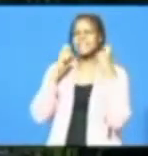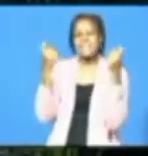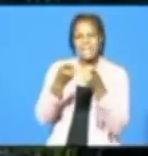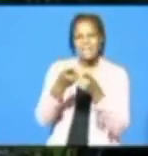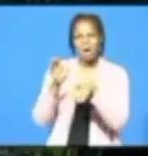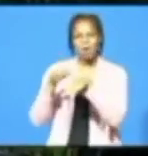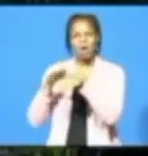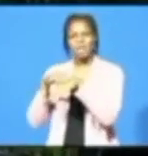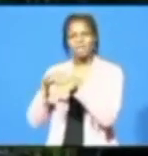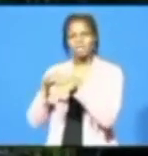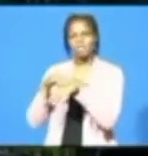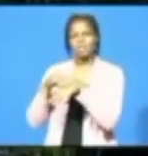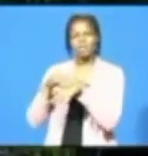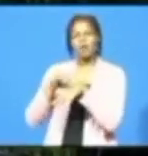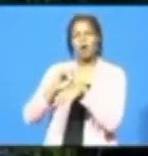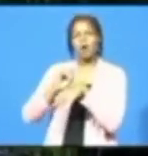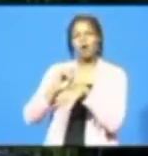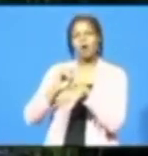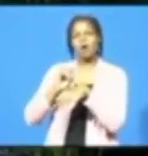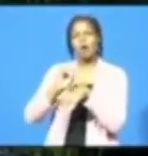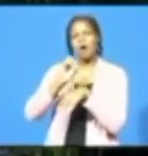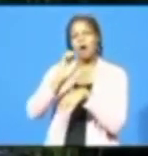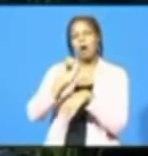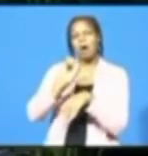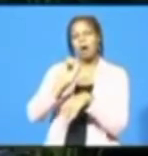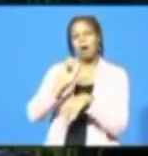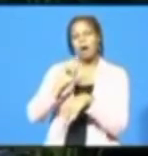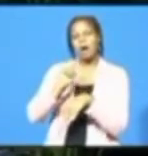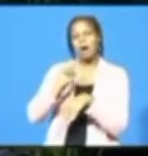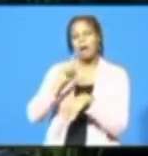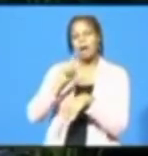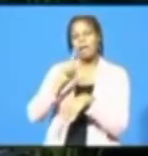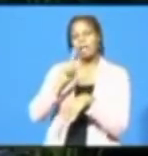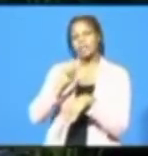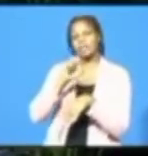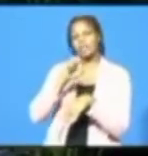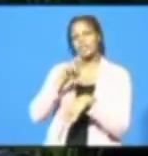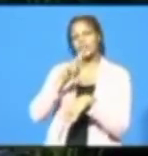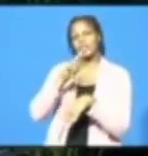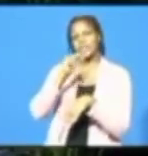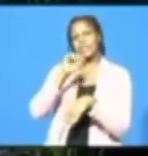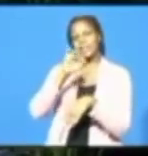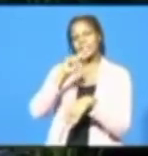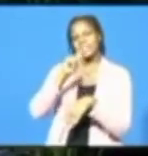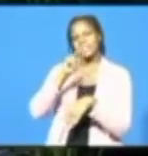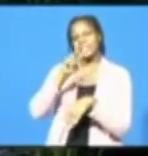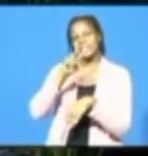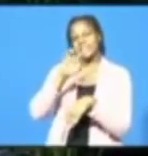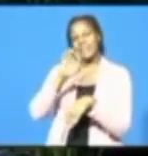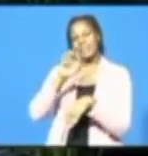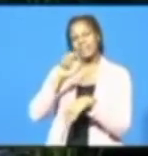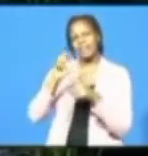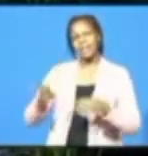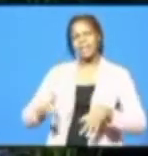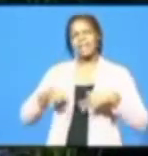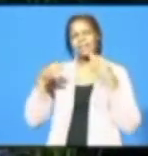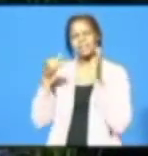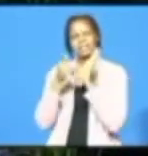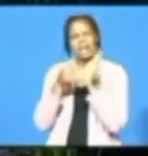lifestyle. We have exploited the poor and call it lottery. We have neglected